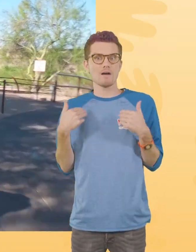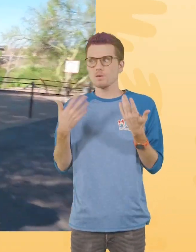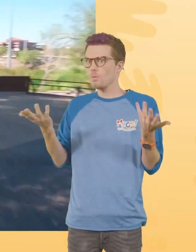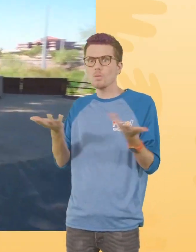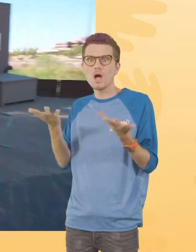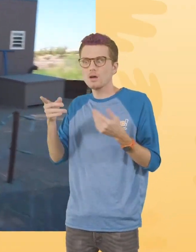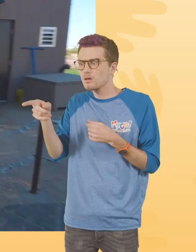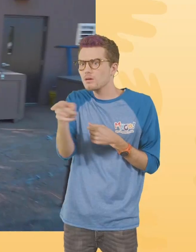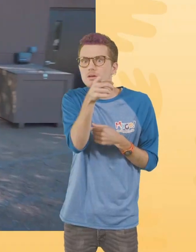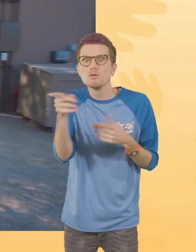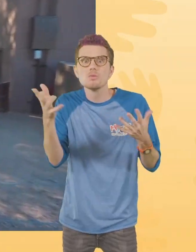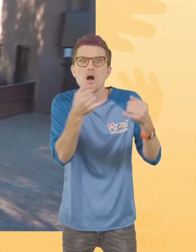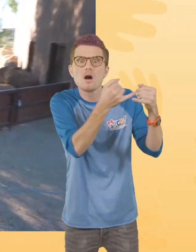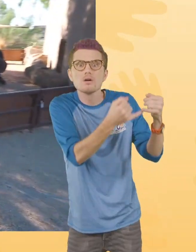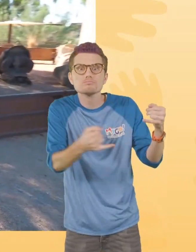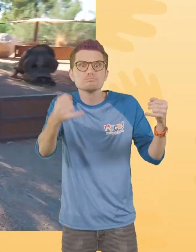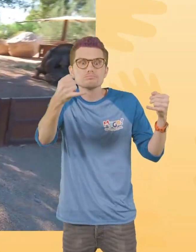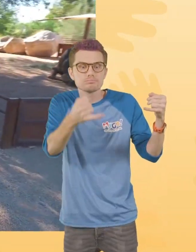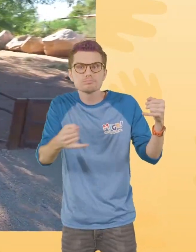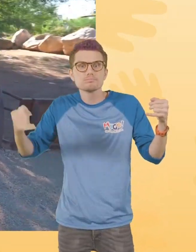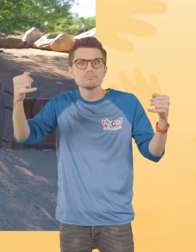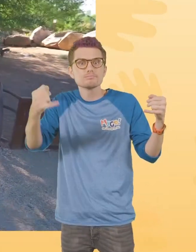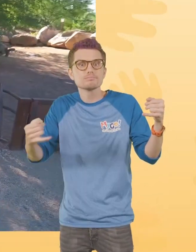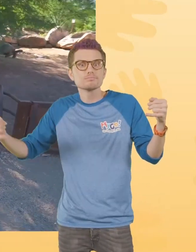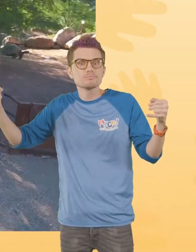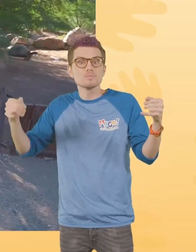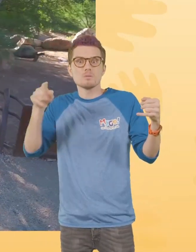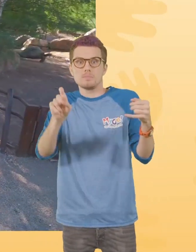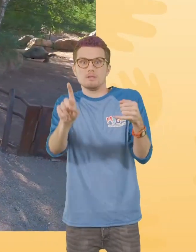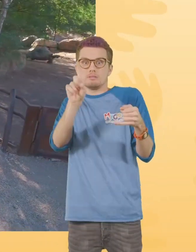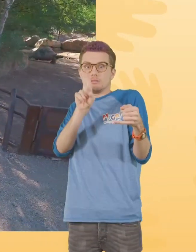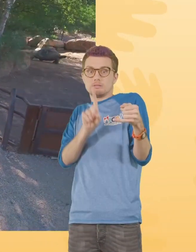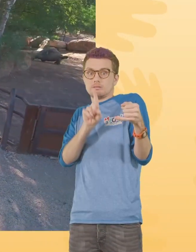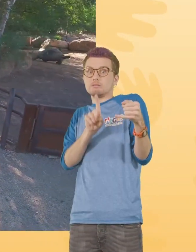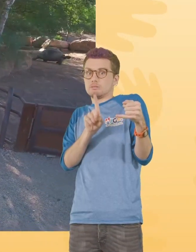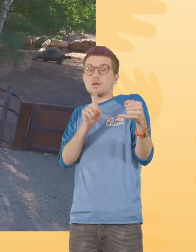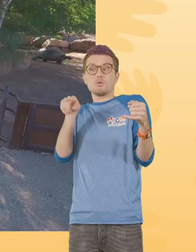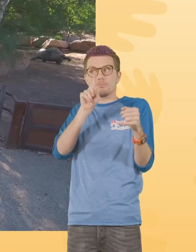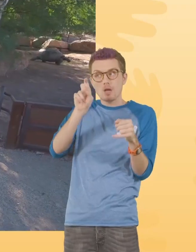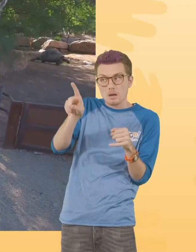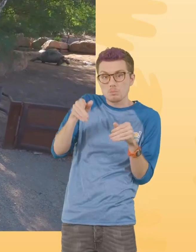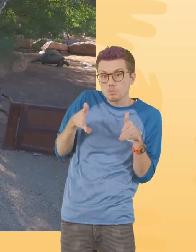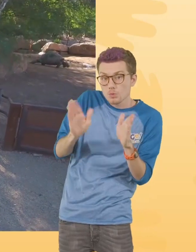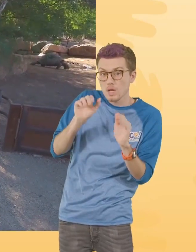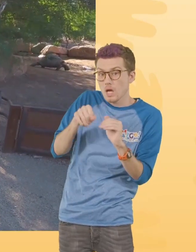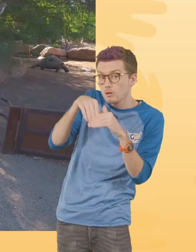Whoa. Hey, check it out. These are cables that you have to be on this side of them, but we